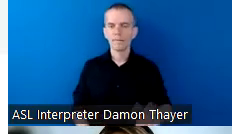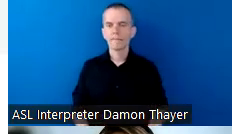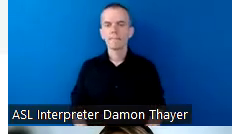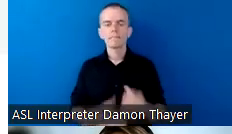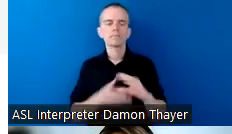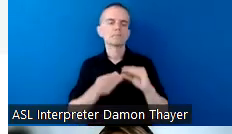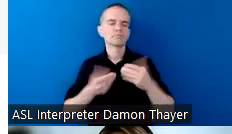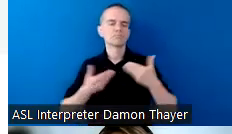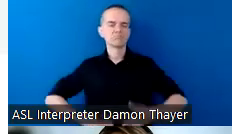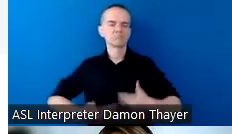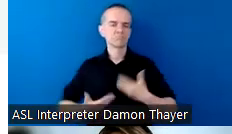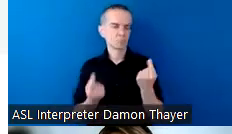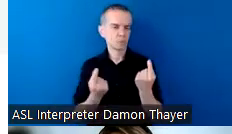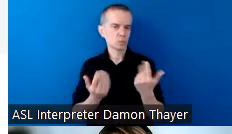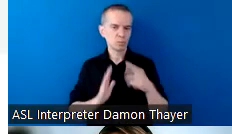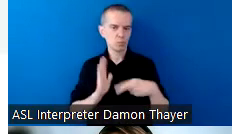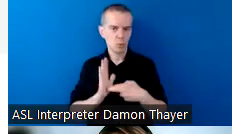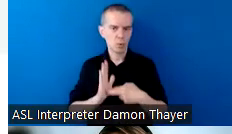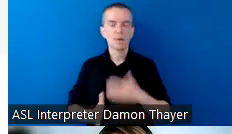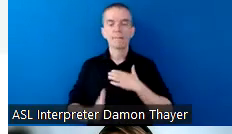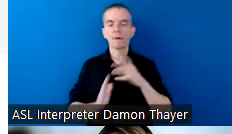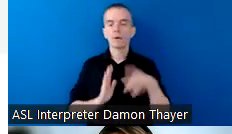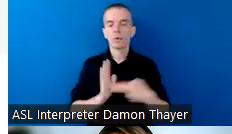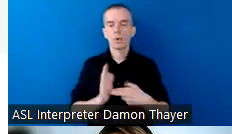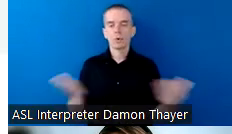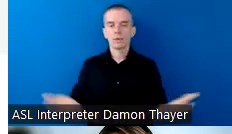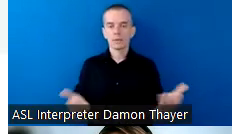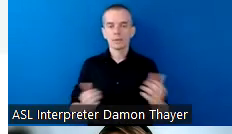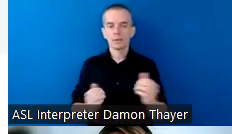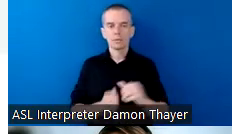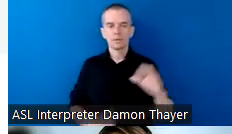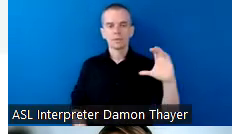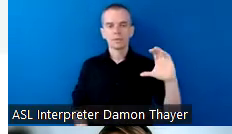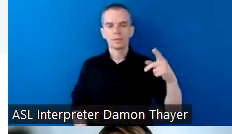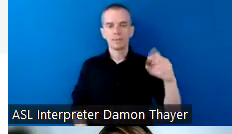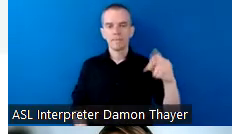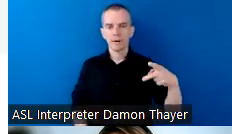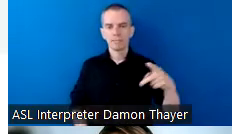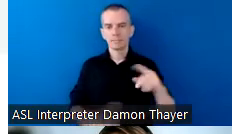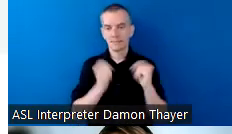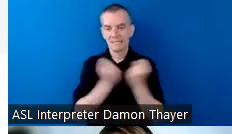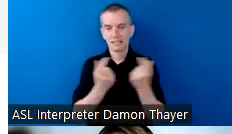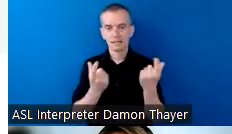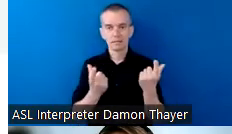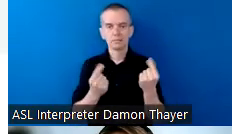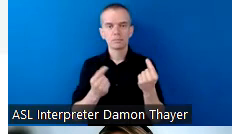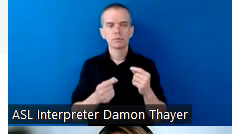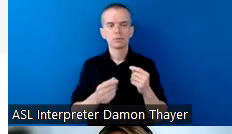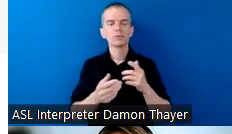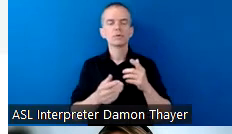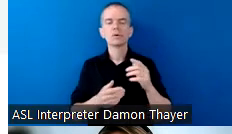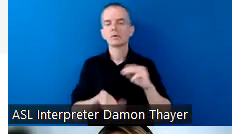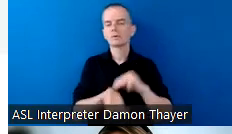about my role. My role here with the CPOP team will be interacting with the healthcare providers